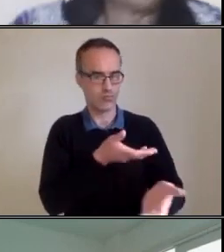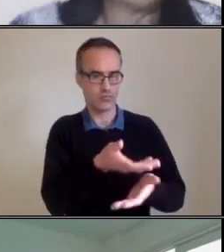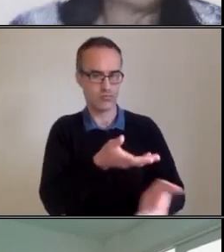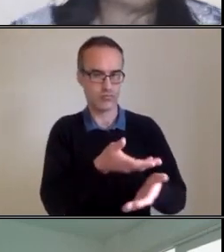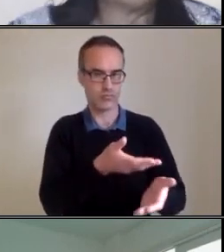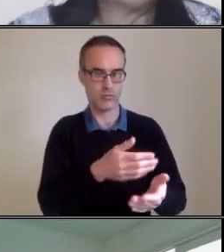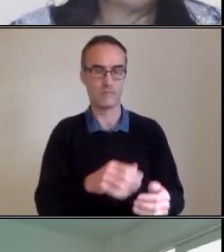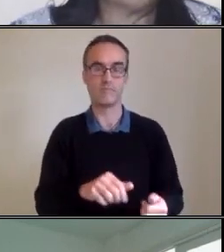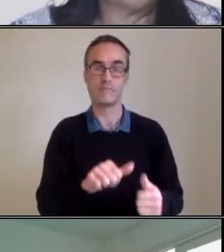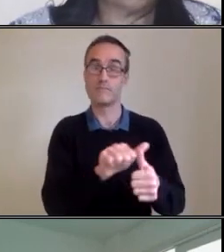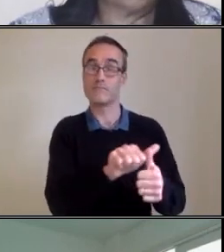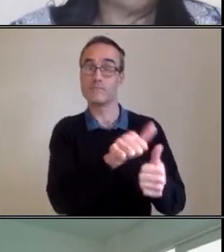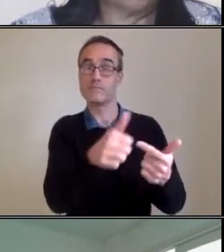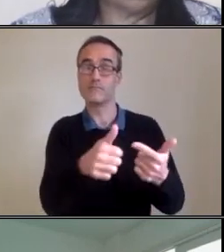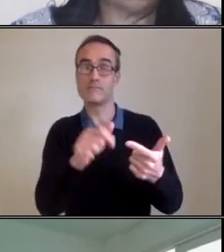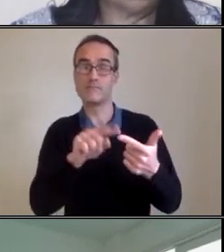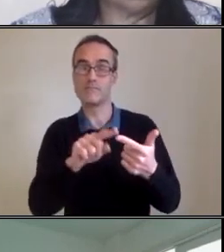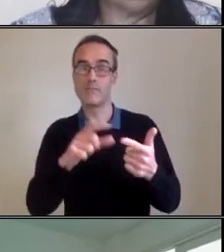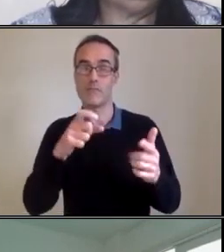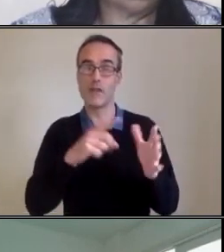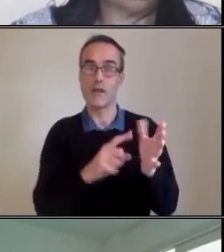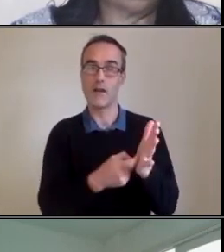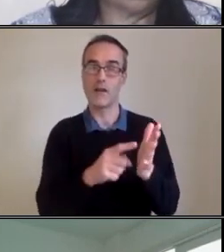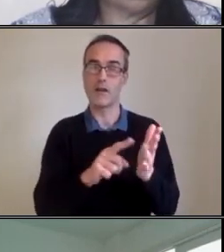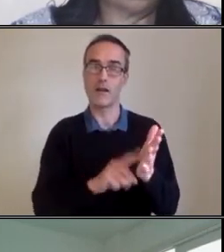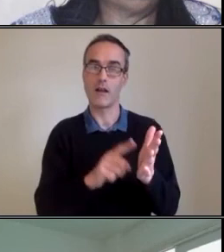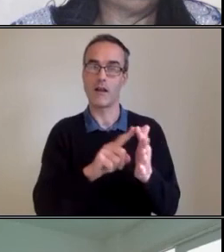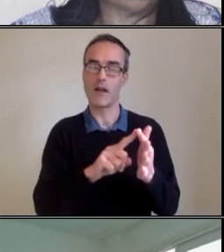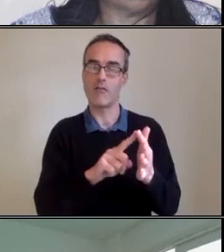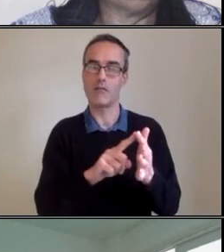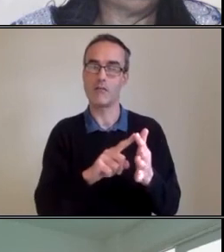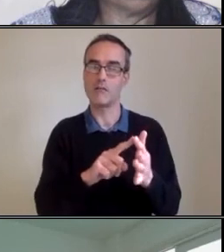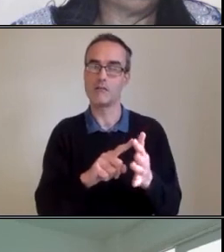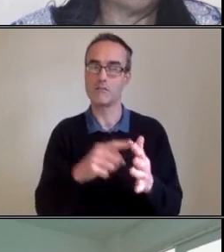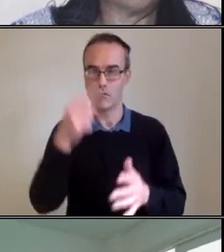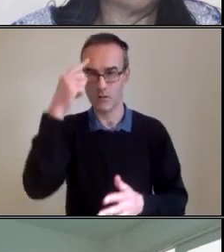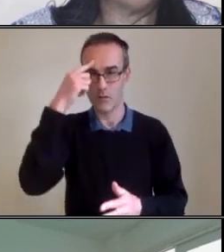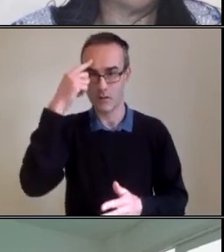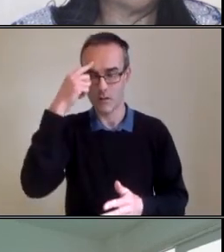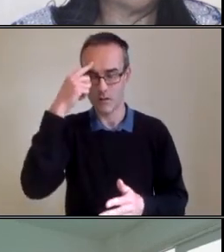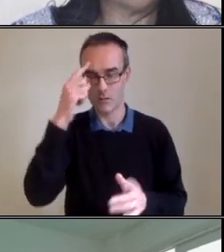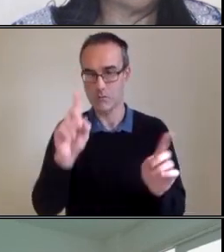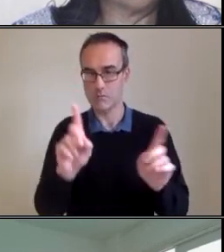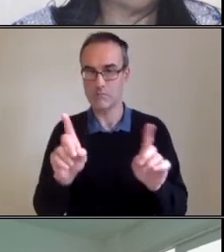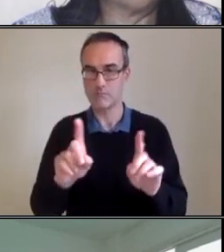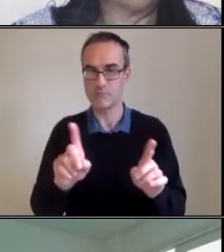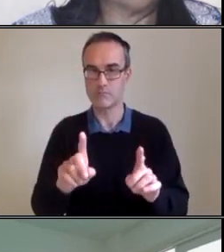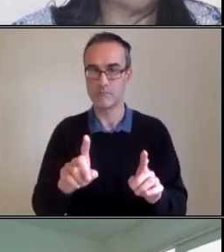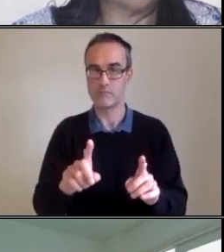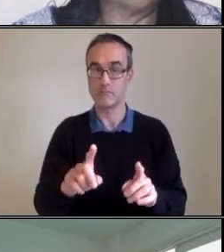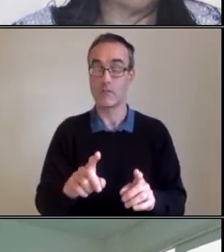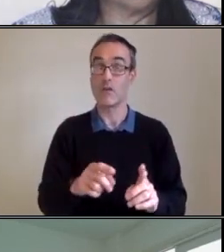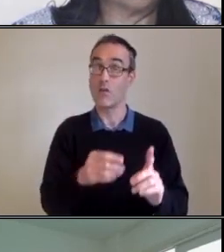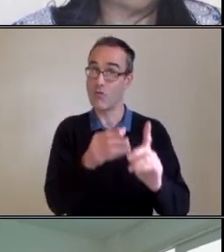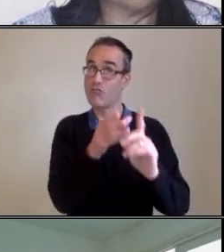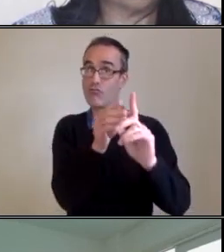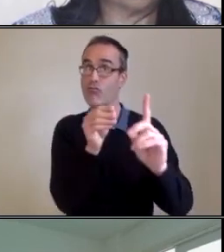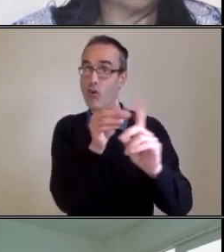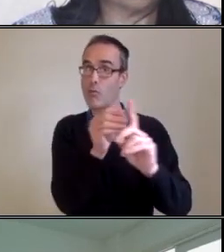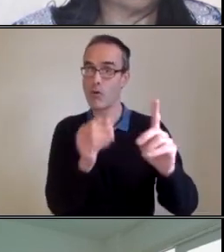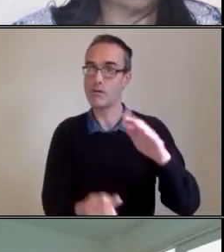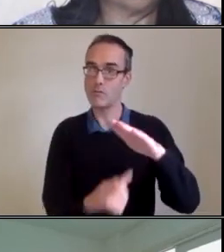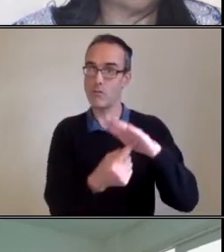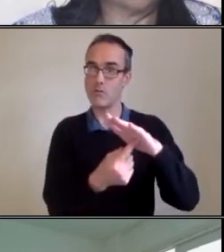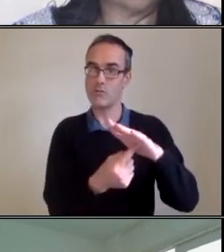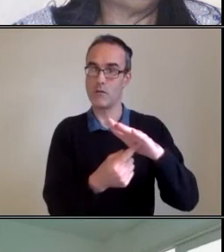my screen. What's your one action, your one take-home action? So I, as a senior scientist, being a visible role model, and also using my